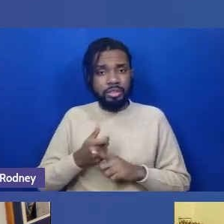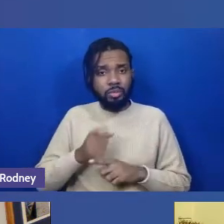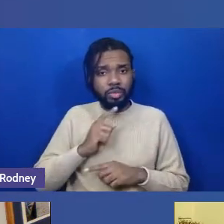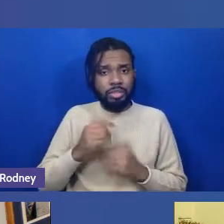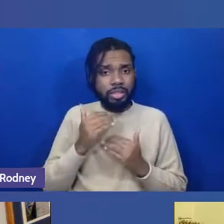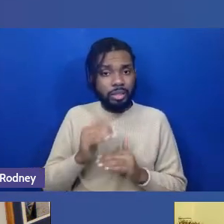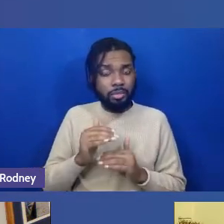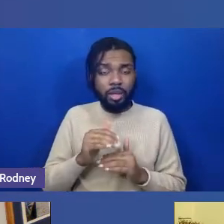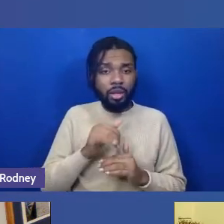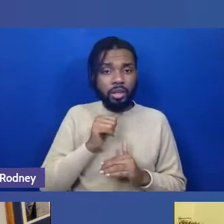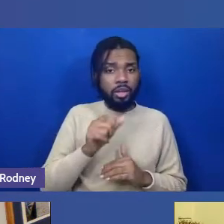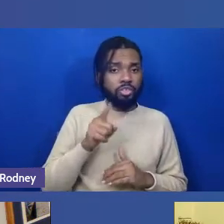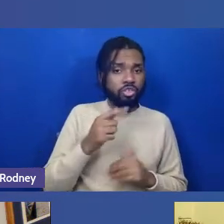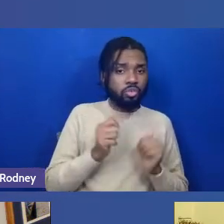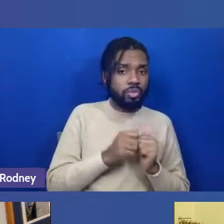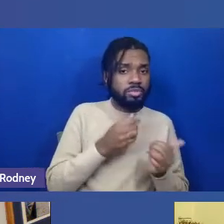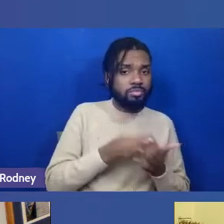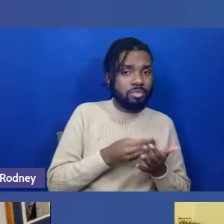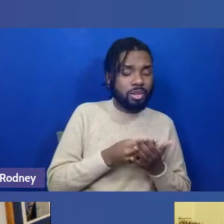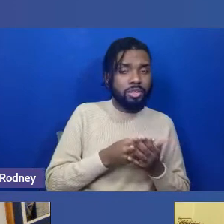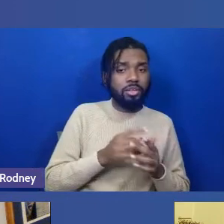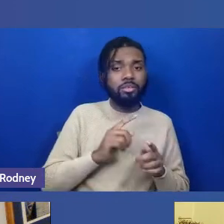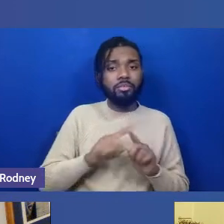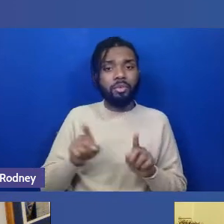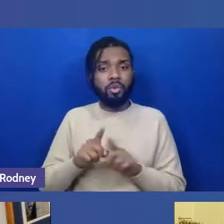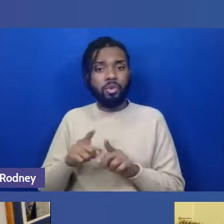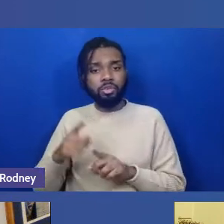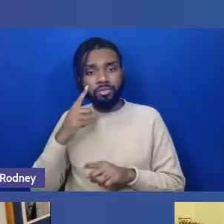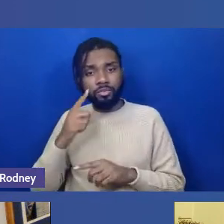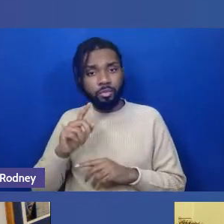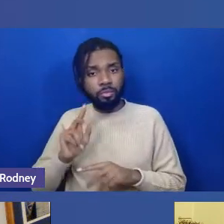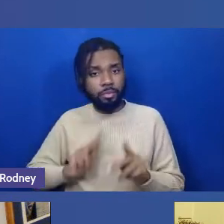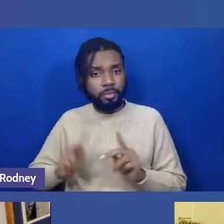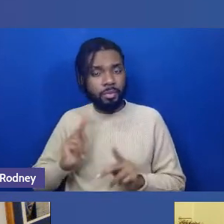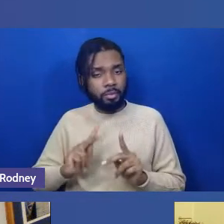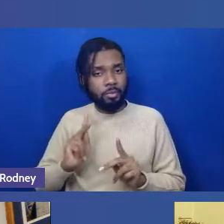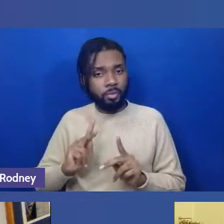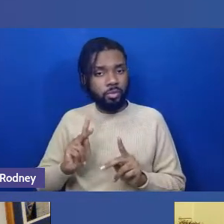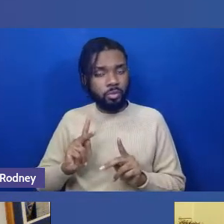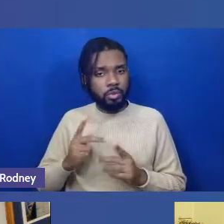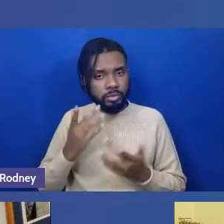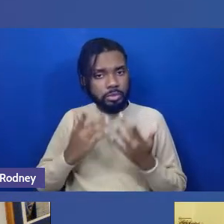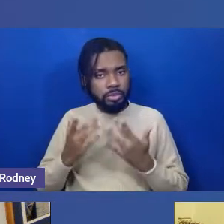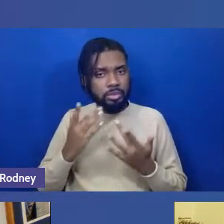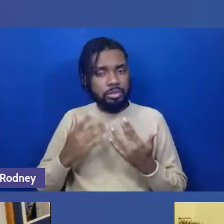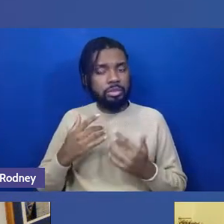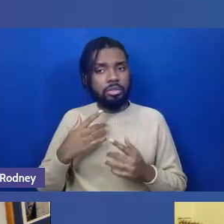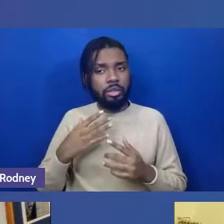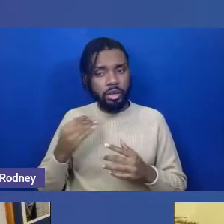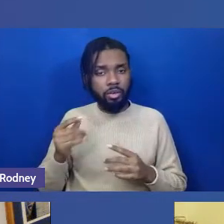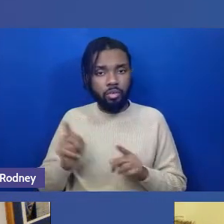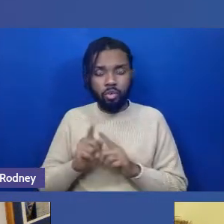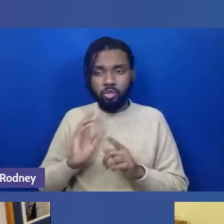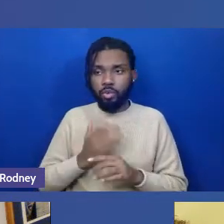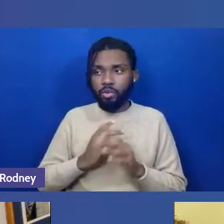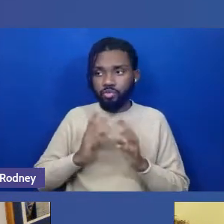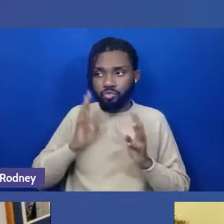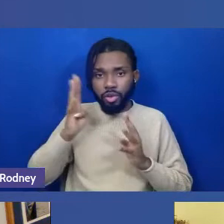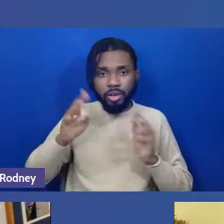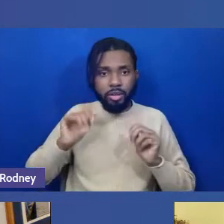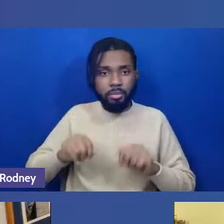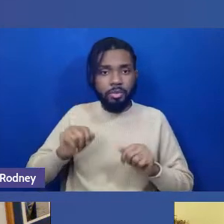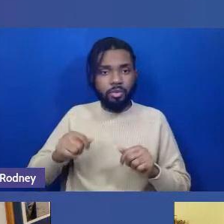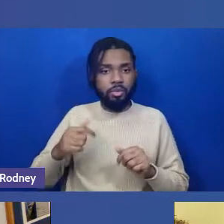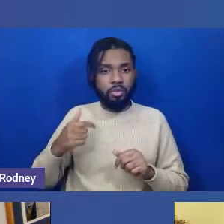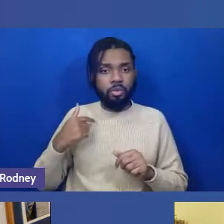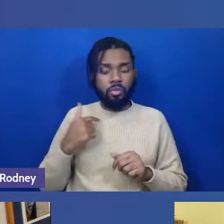money, but also in terms of people and creative capacity. Like